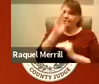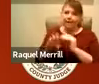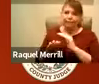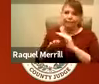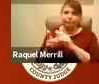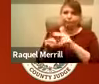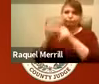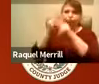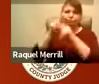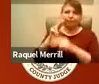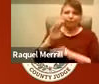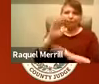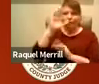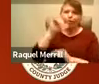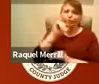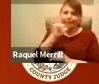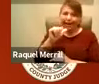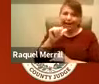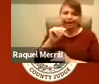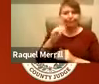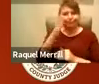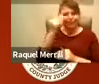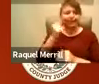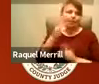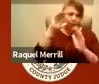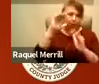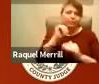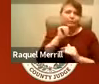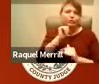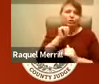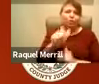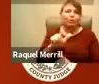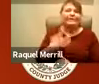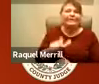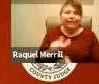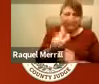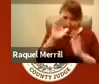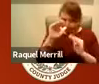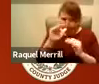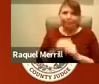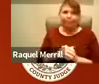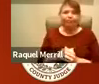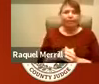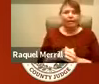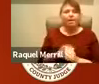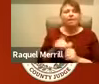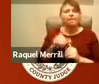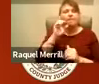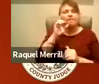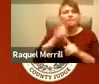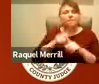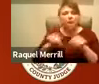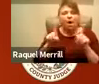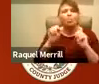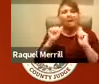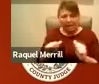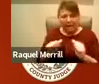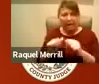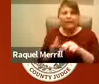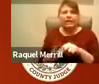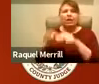another 150 beds, because hopefully we'll never need them, but we will have the capacity to increase it